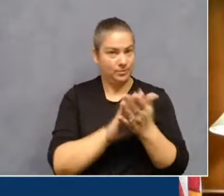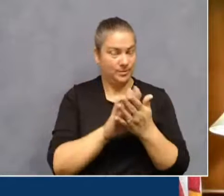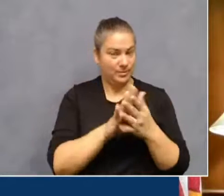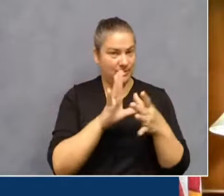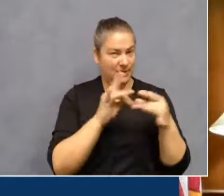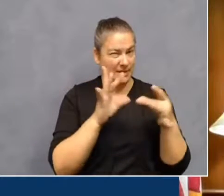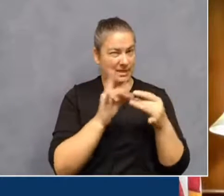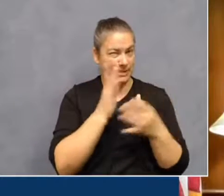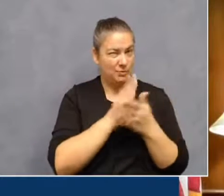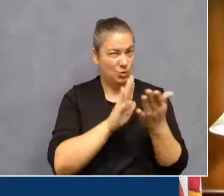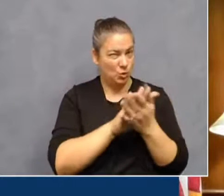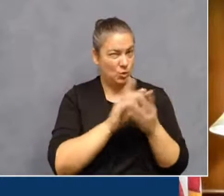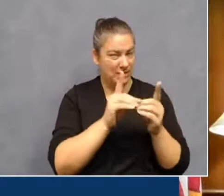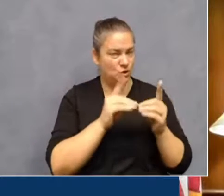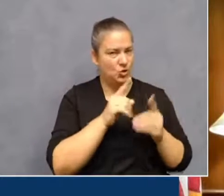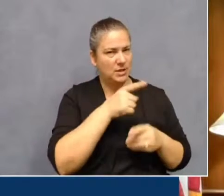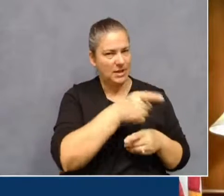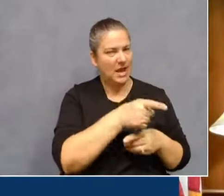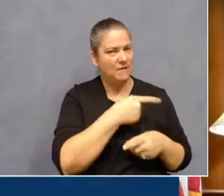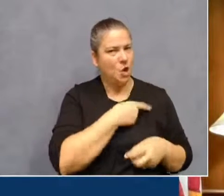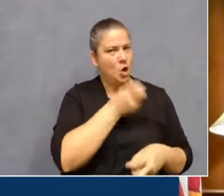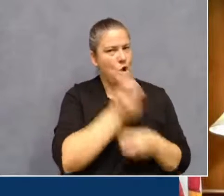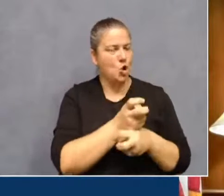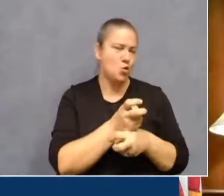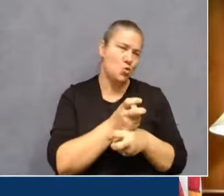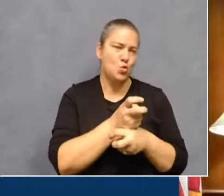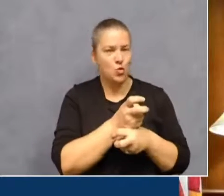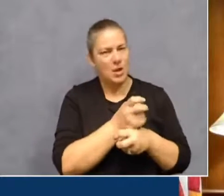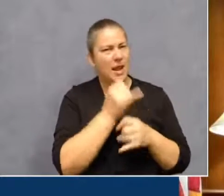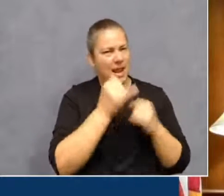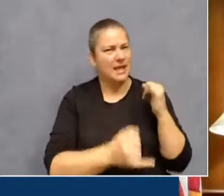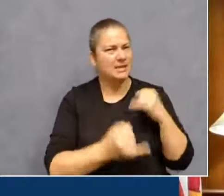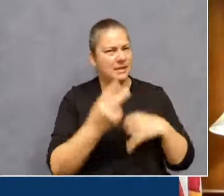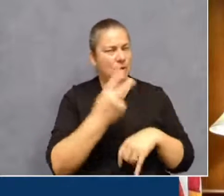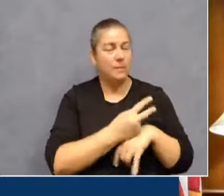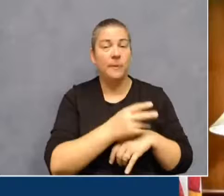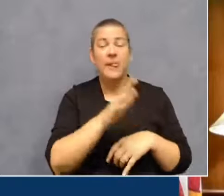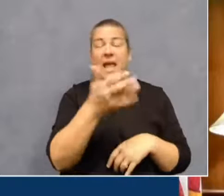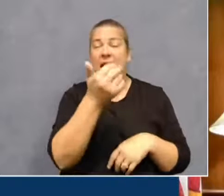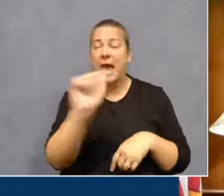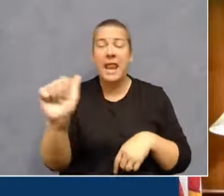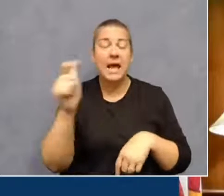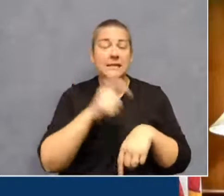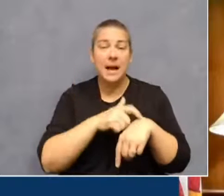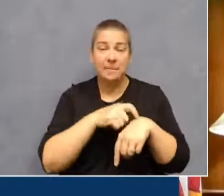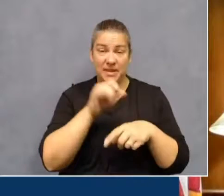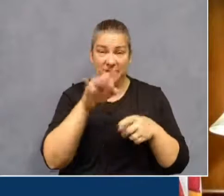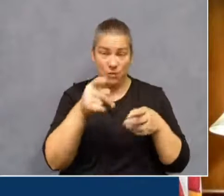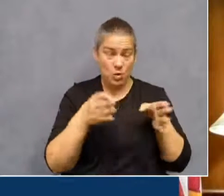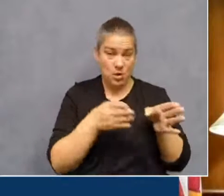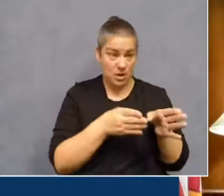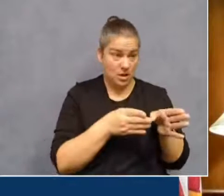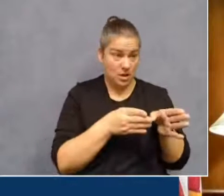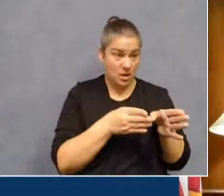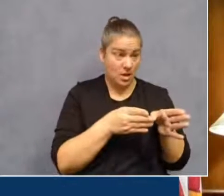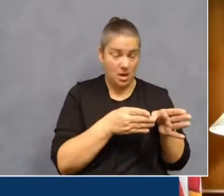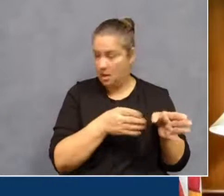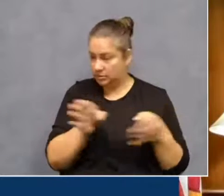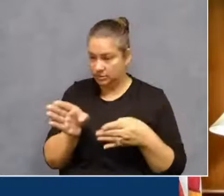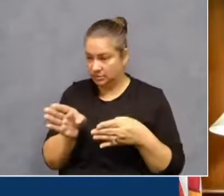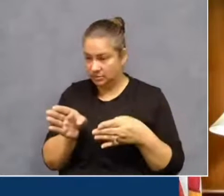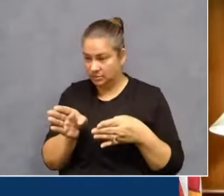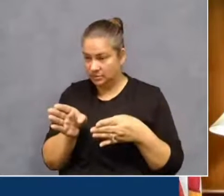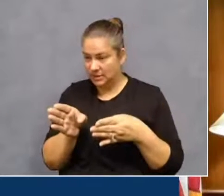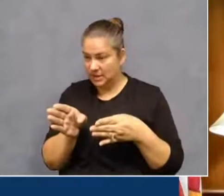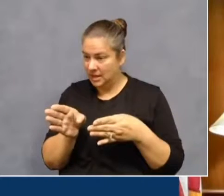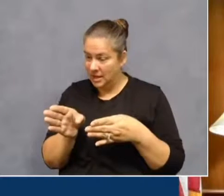calls in the last few days. Anytime that you change course, it's not easy, especially when you know that your